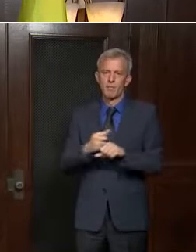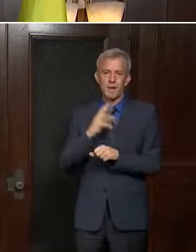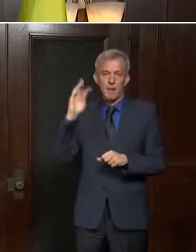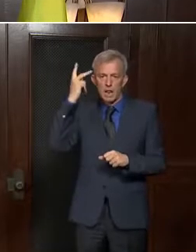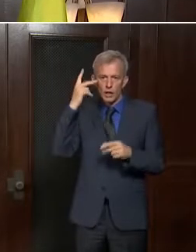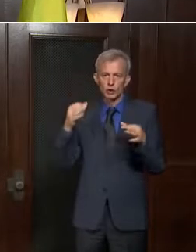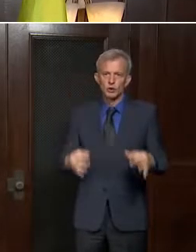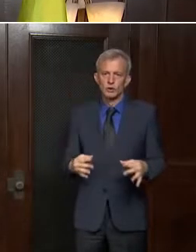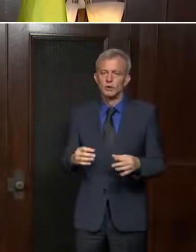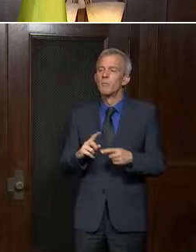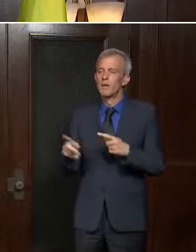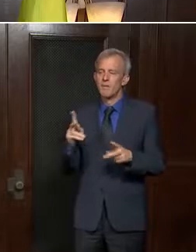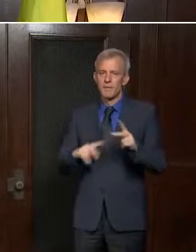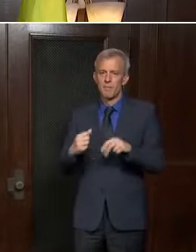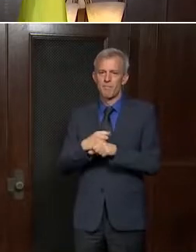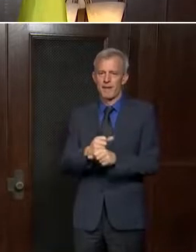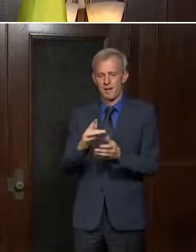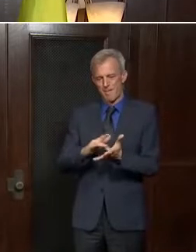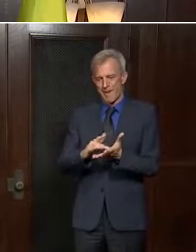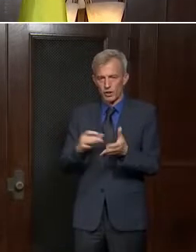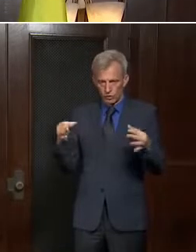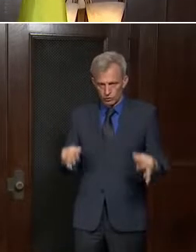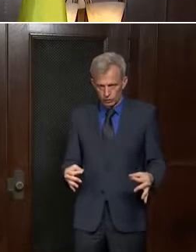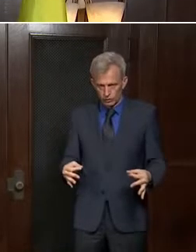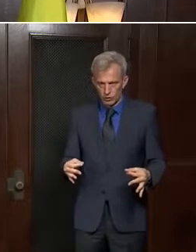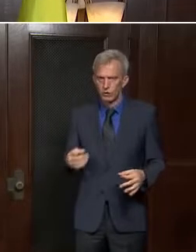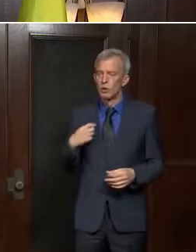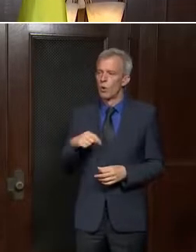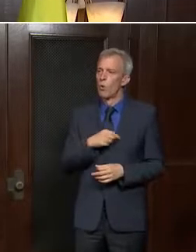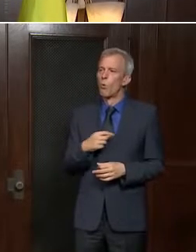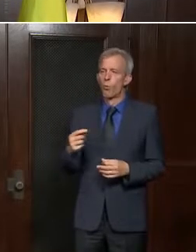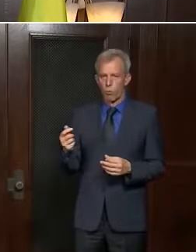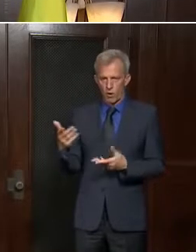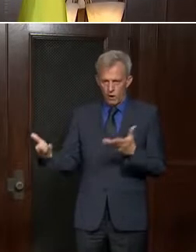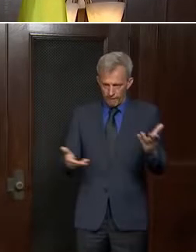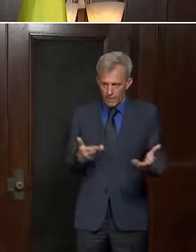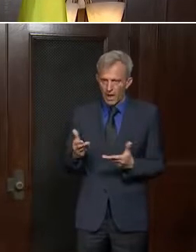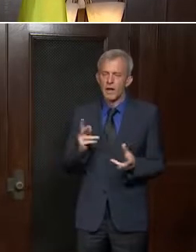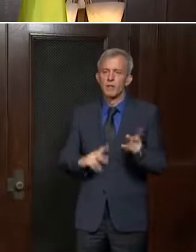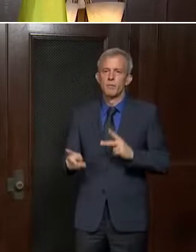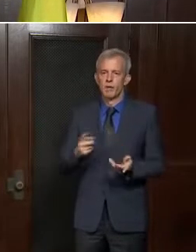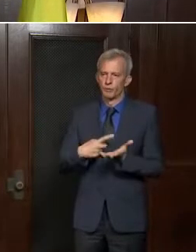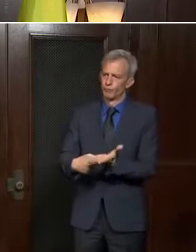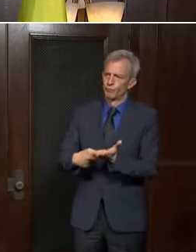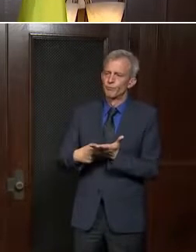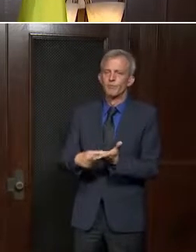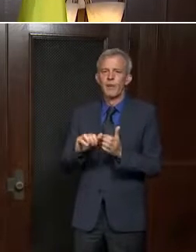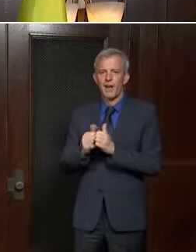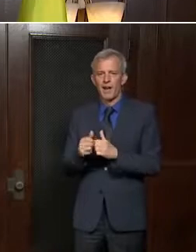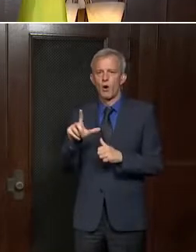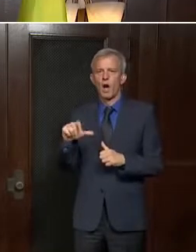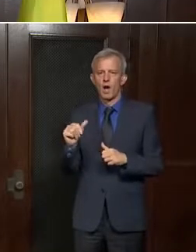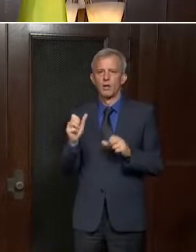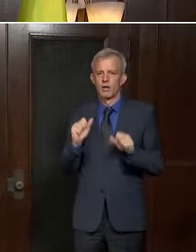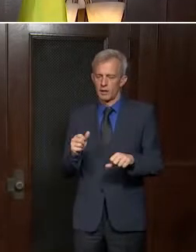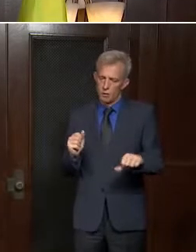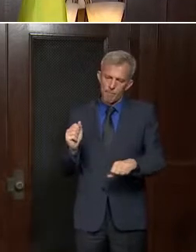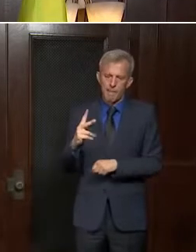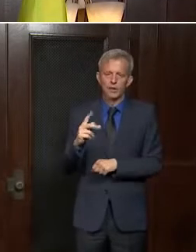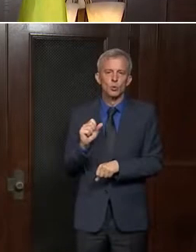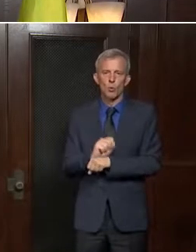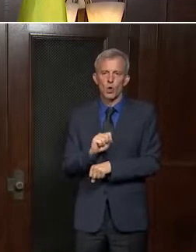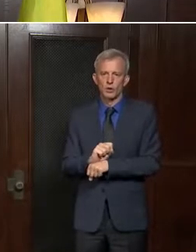making medical decisions for us. And we're bringing people together to already start talking about how LA can one day get back to